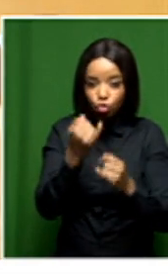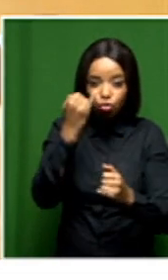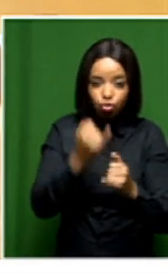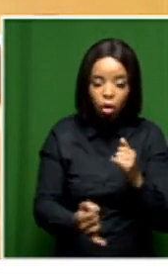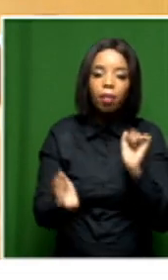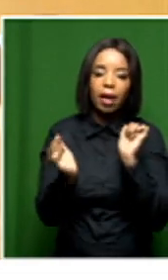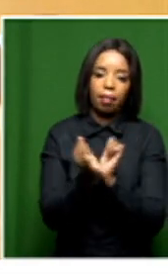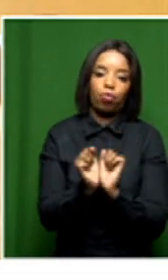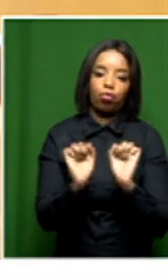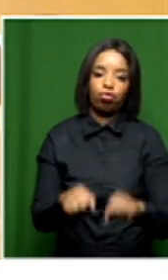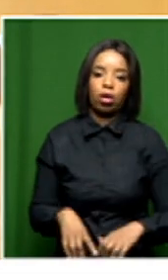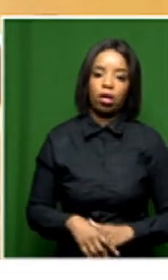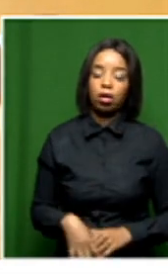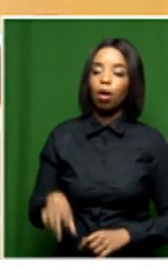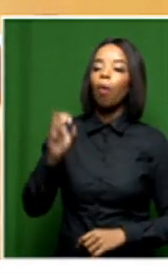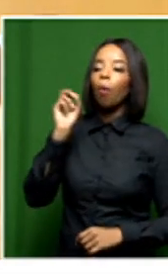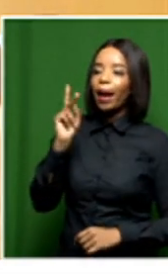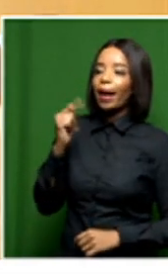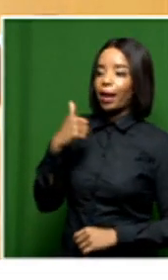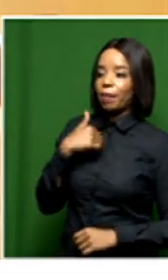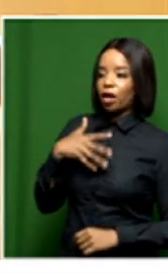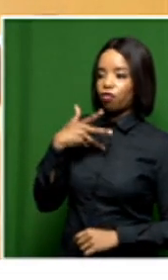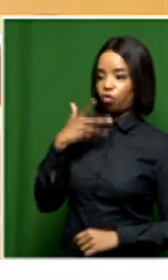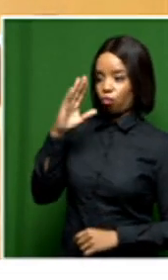I may ask, what is the difference between